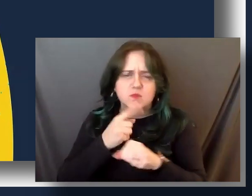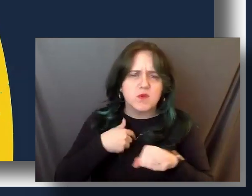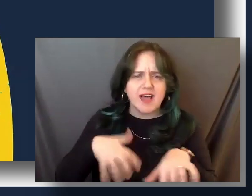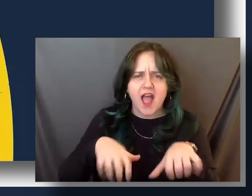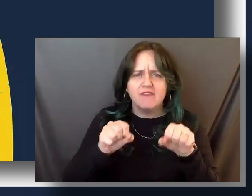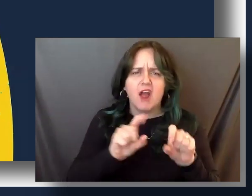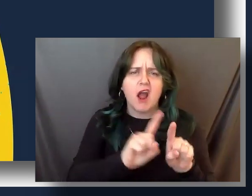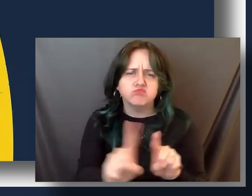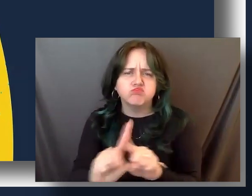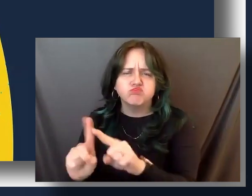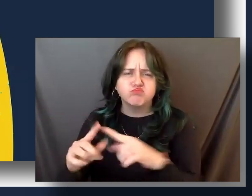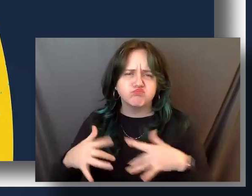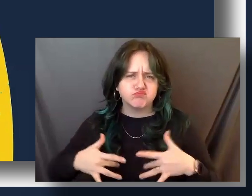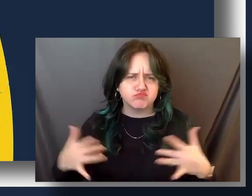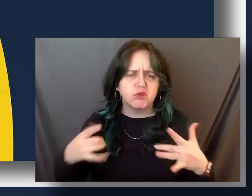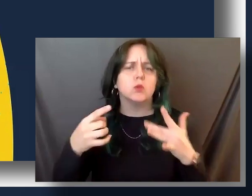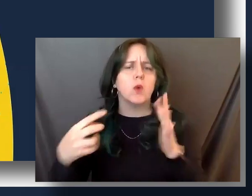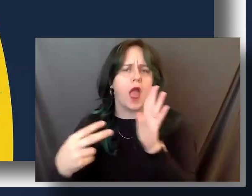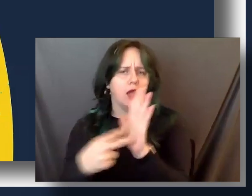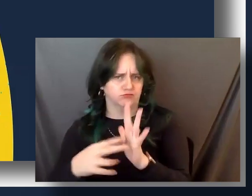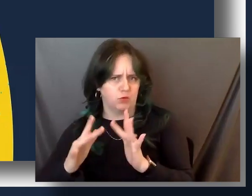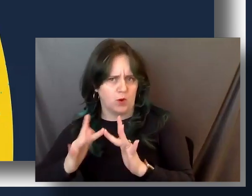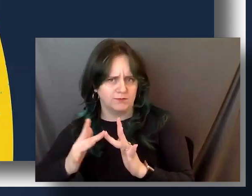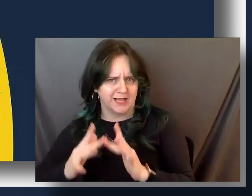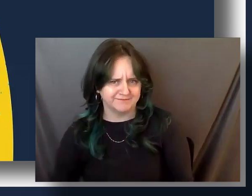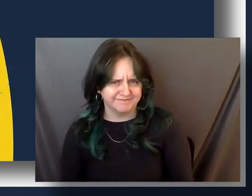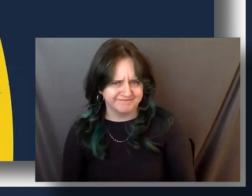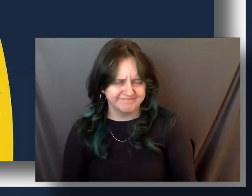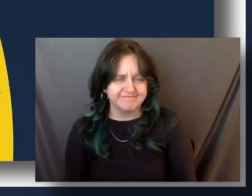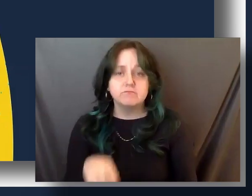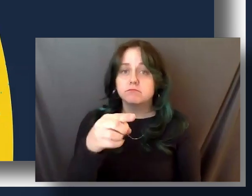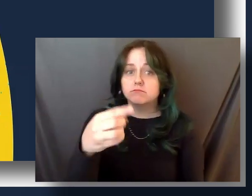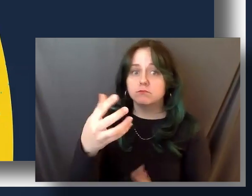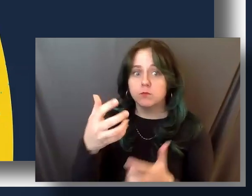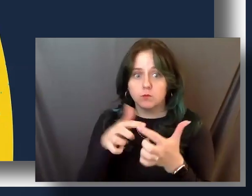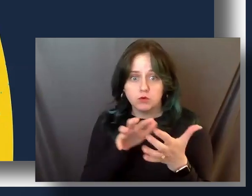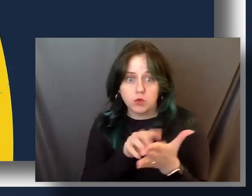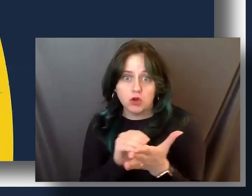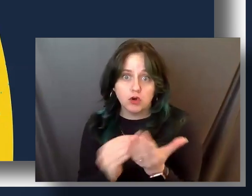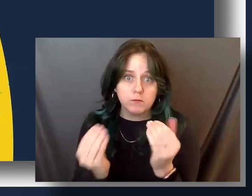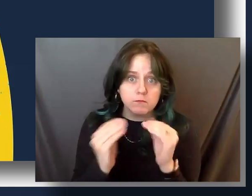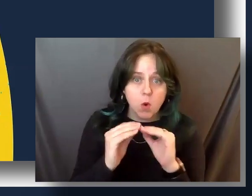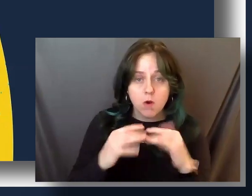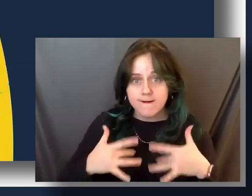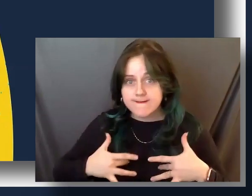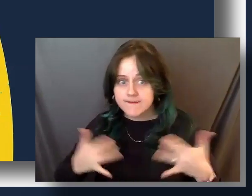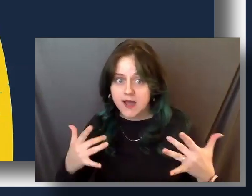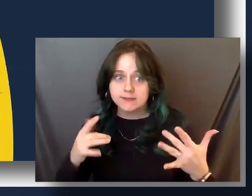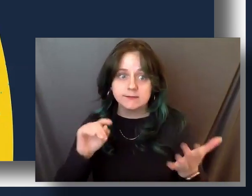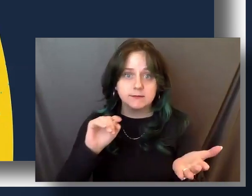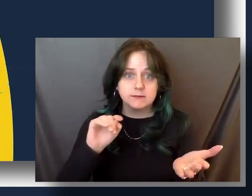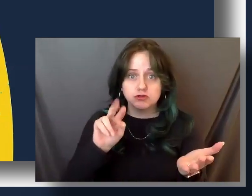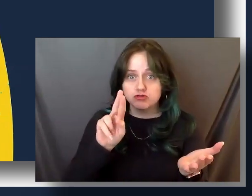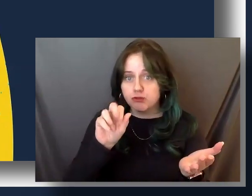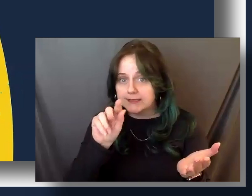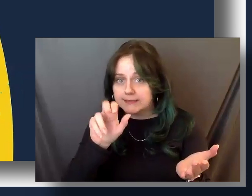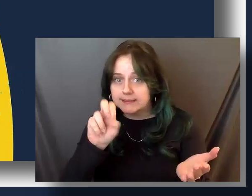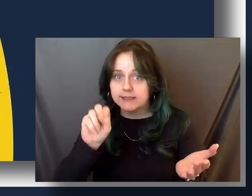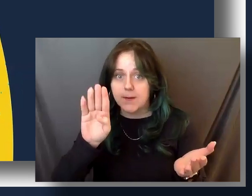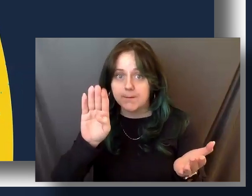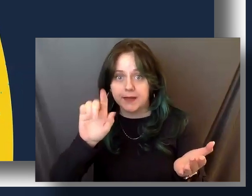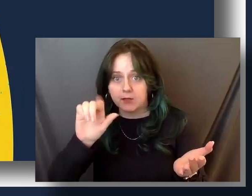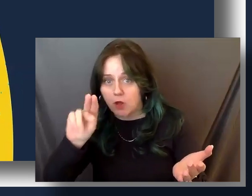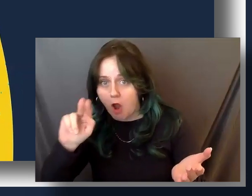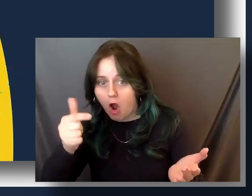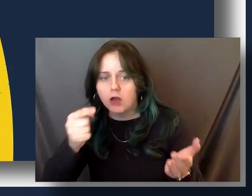found on our webpage. If you'd like to learn about the Tritons Belong series, the online events, and other related resources, please